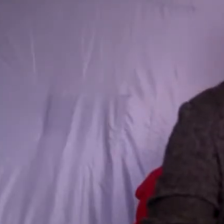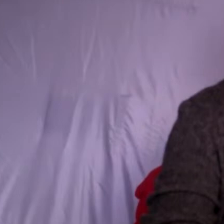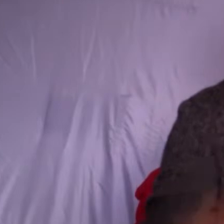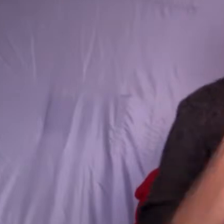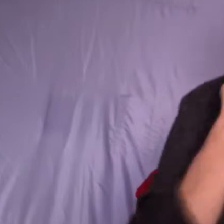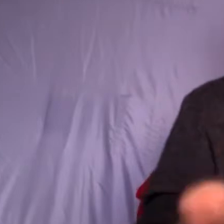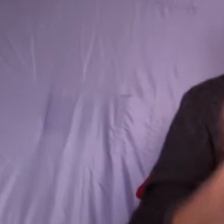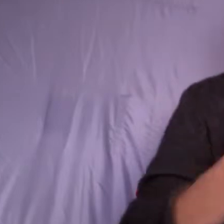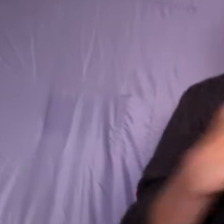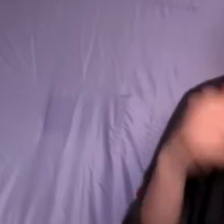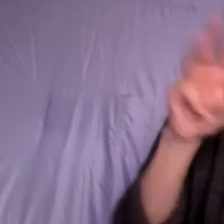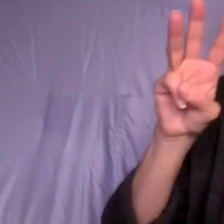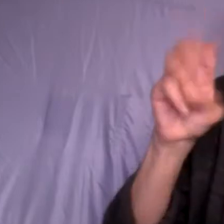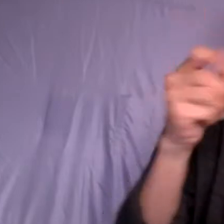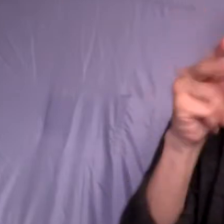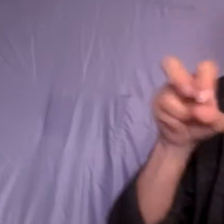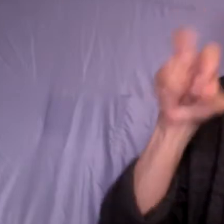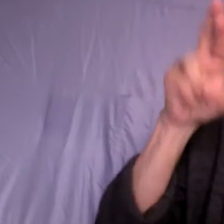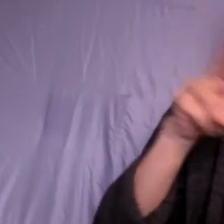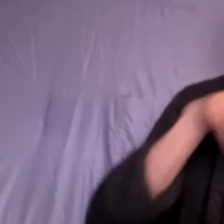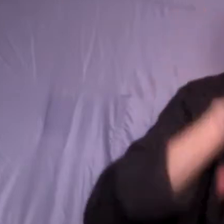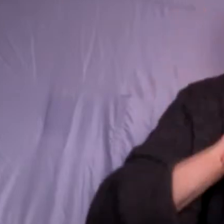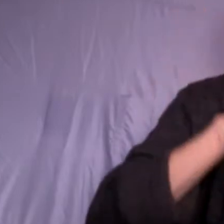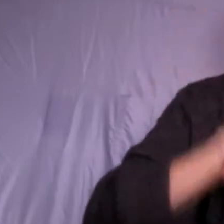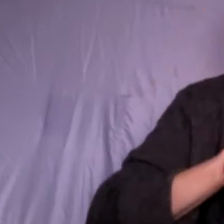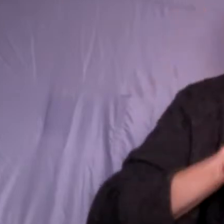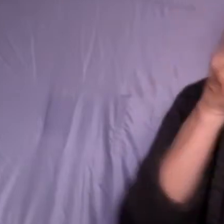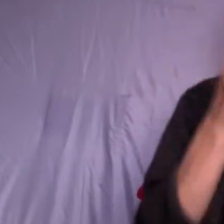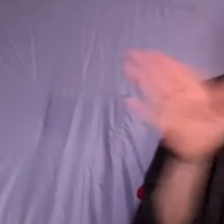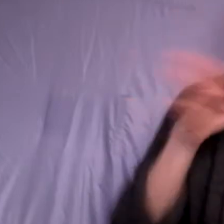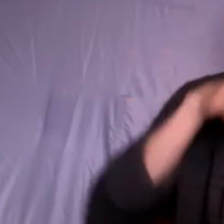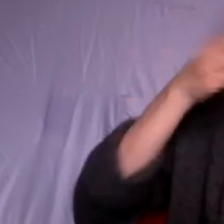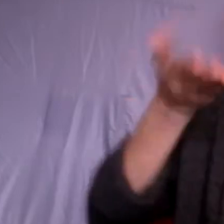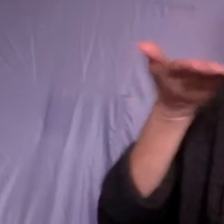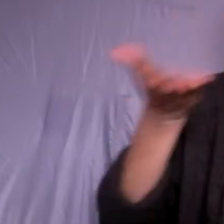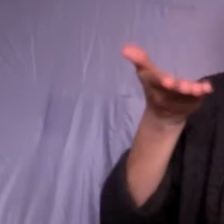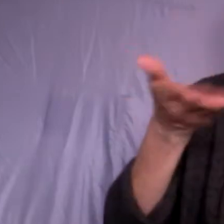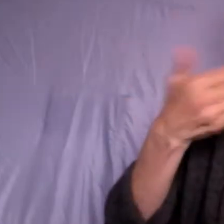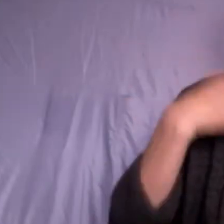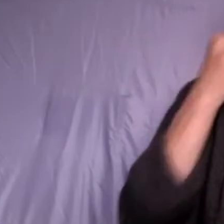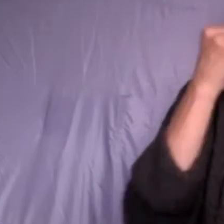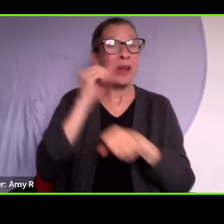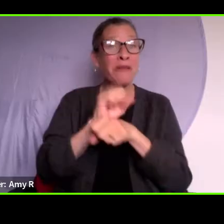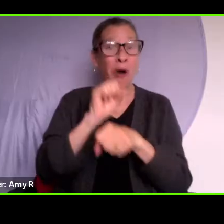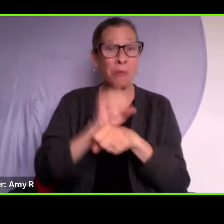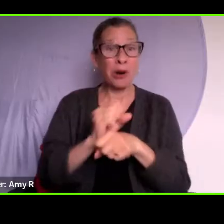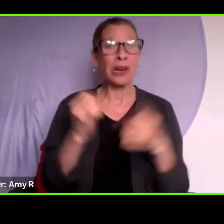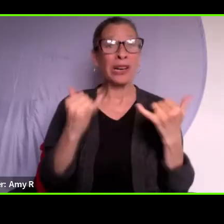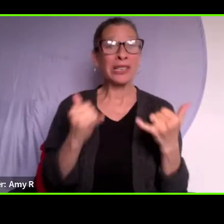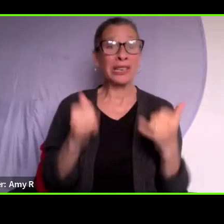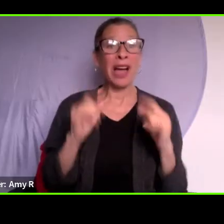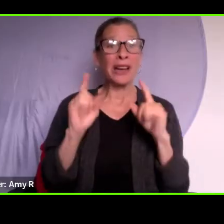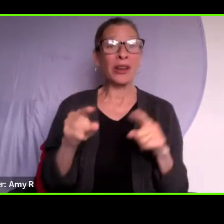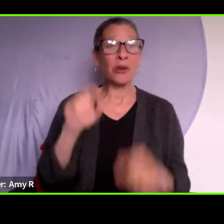Wagner is a school of public service, so we have homework for you. Tonight, please go to